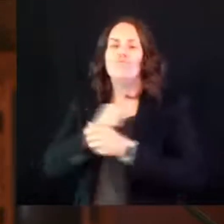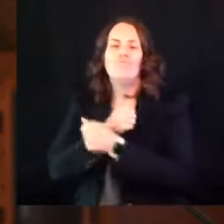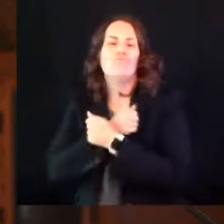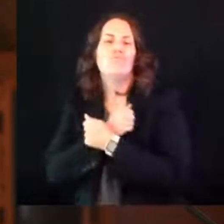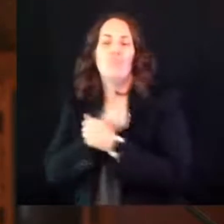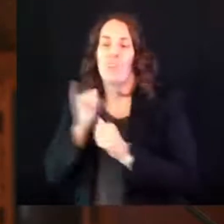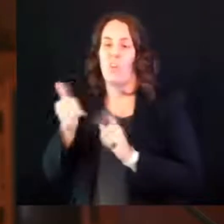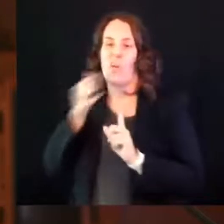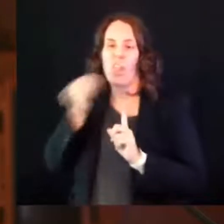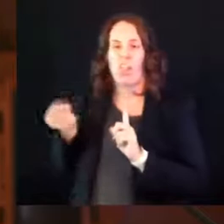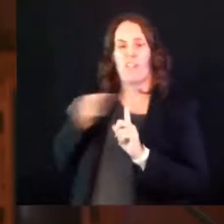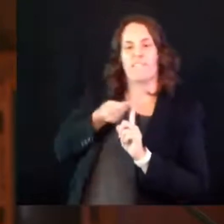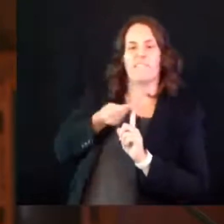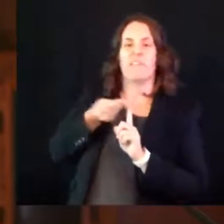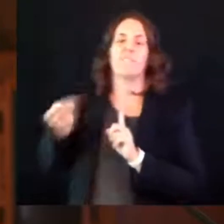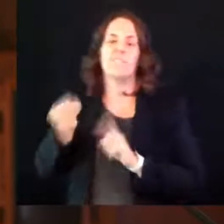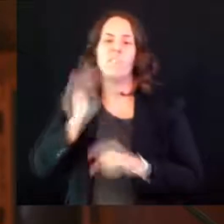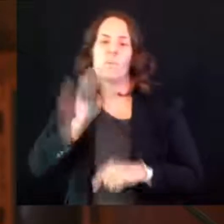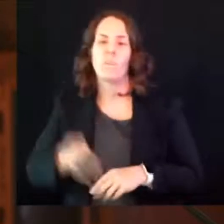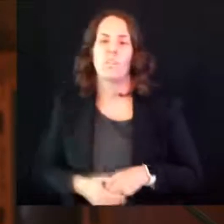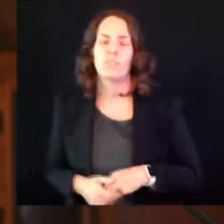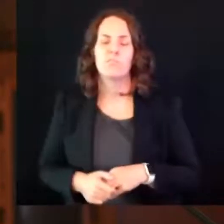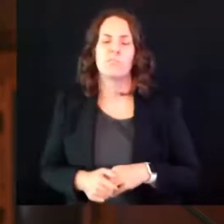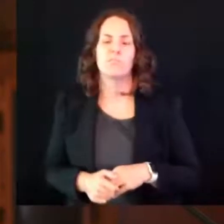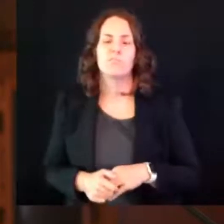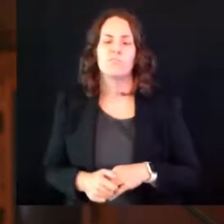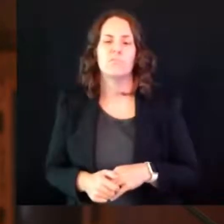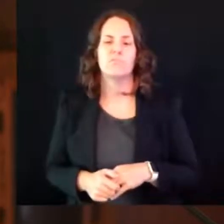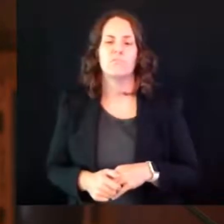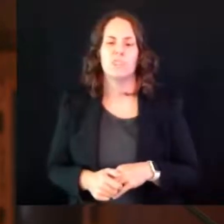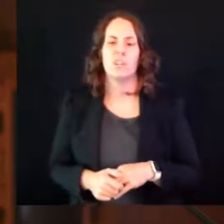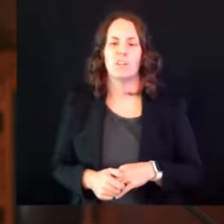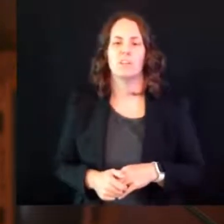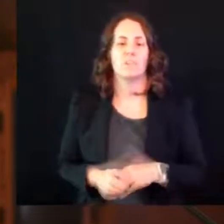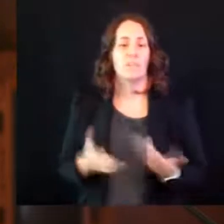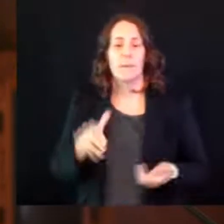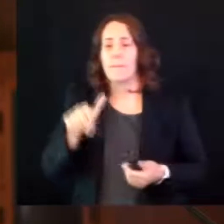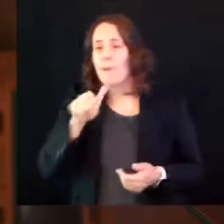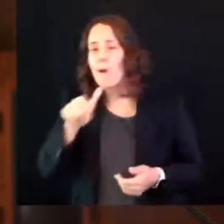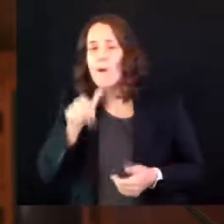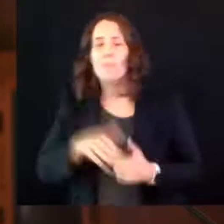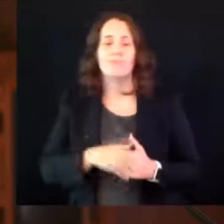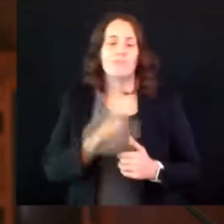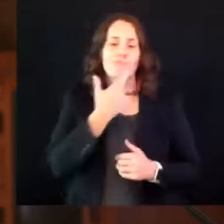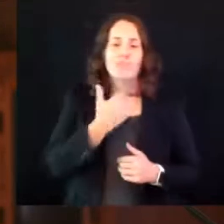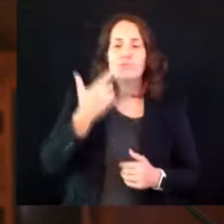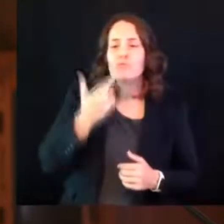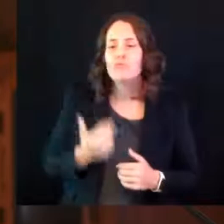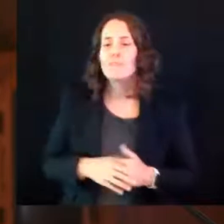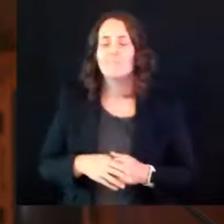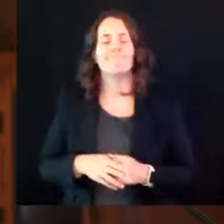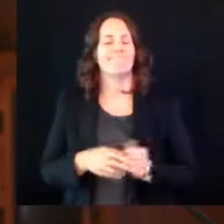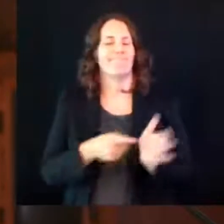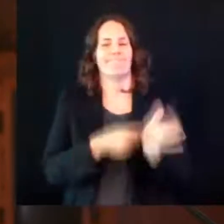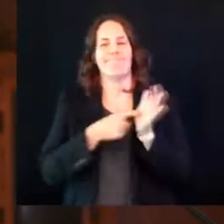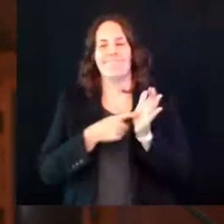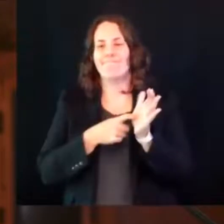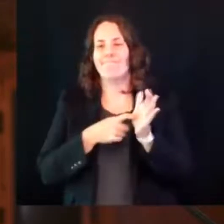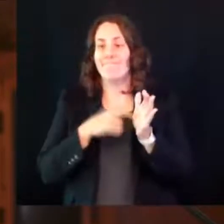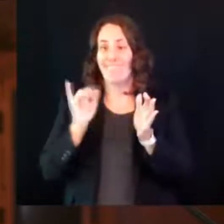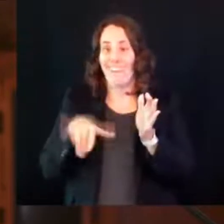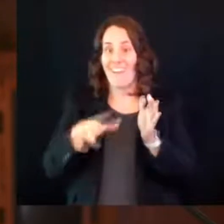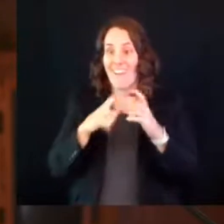a bar or a restaurant where you need to remove your mask to partake in the activity that you went to that location to